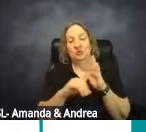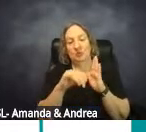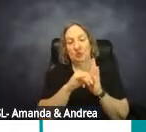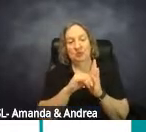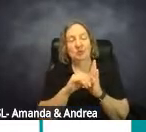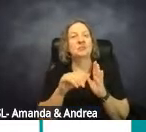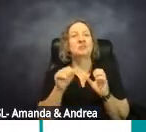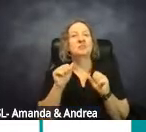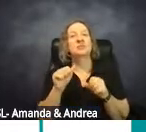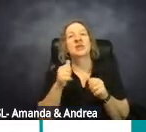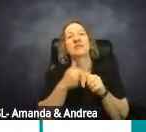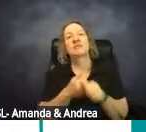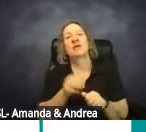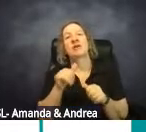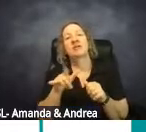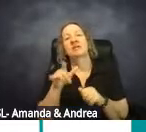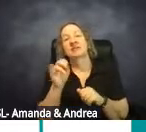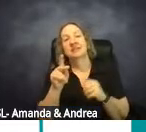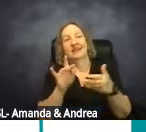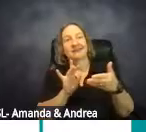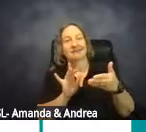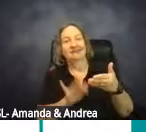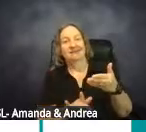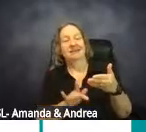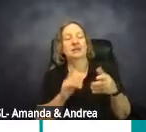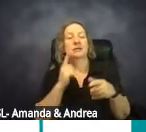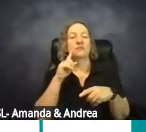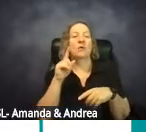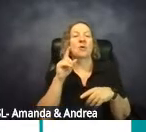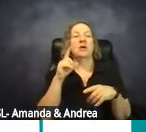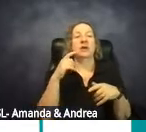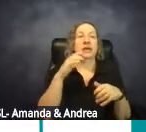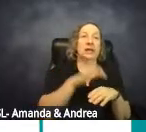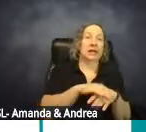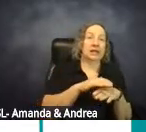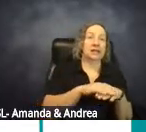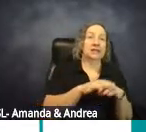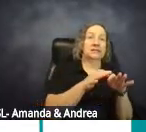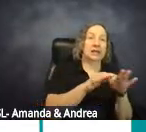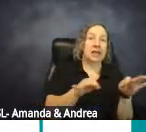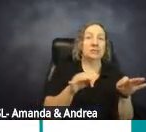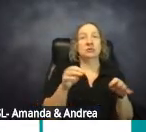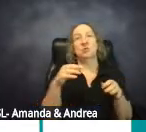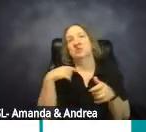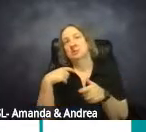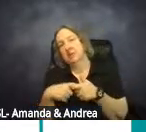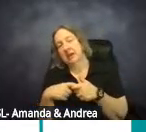this link to view both English and Spanish captions in a separate browser window.